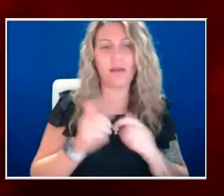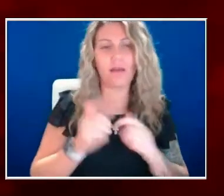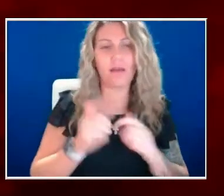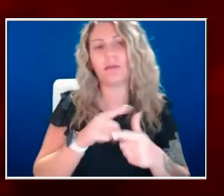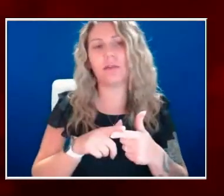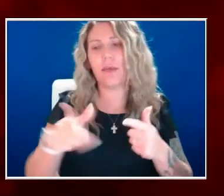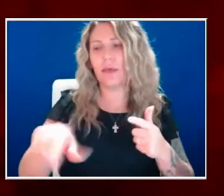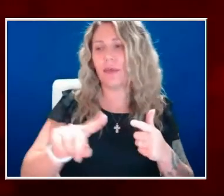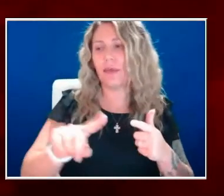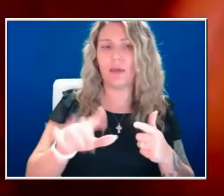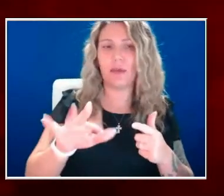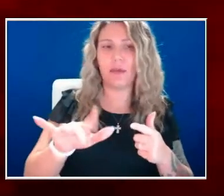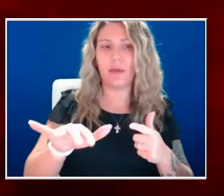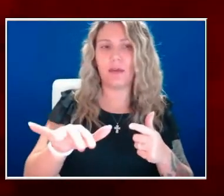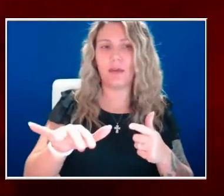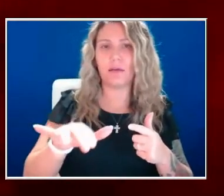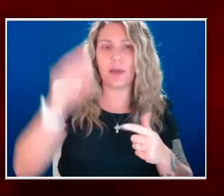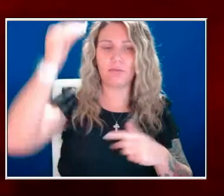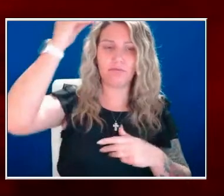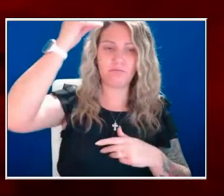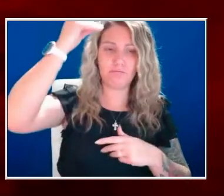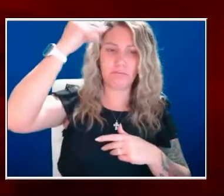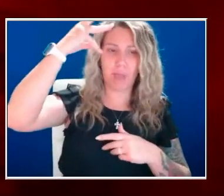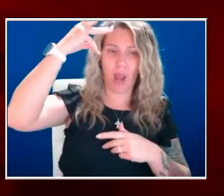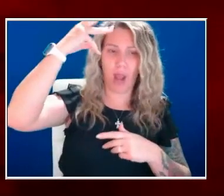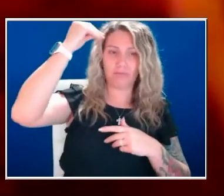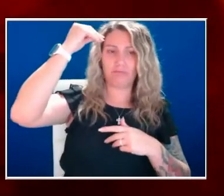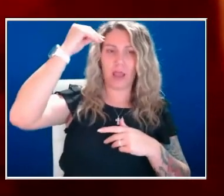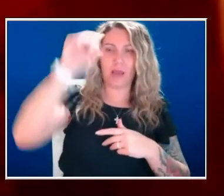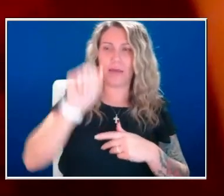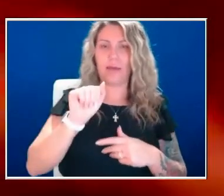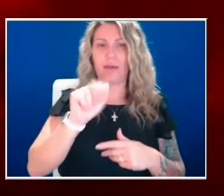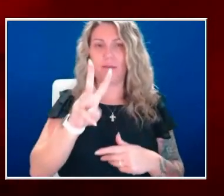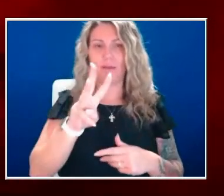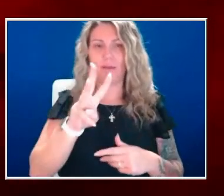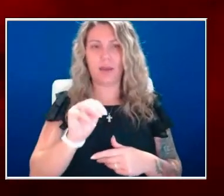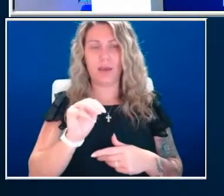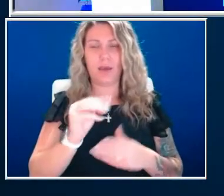the AVM twice, and I think they killed it.